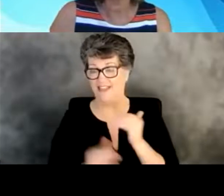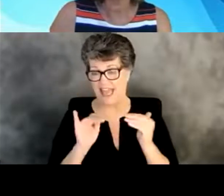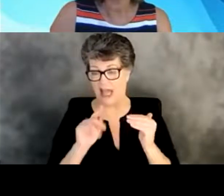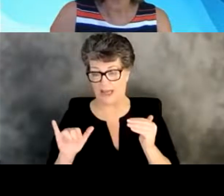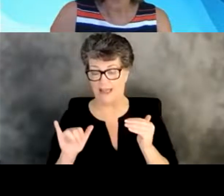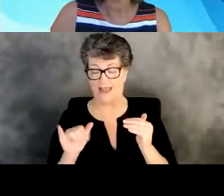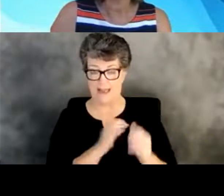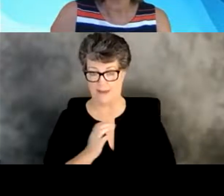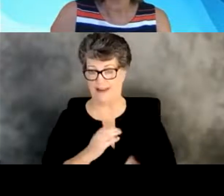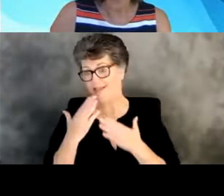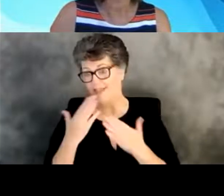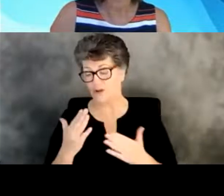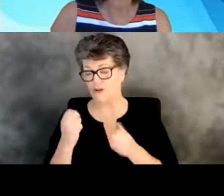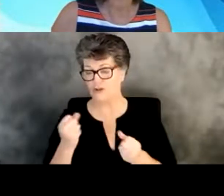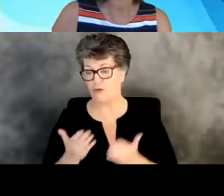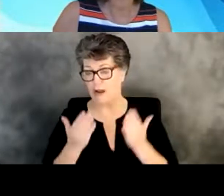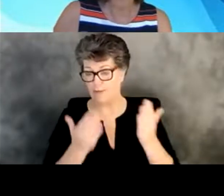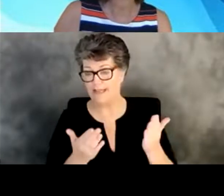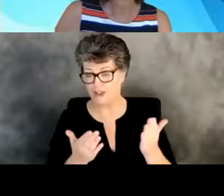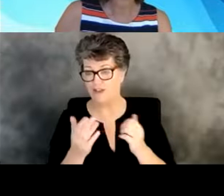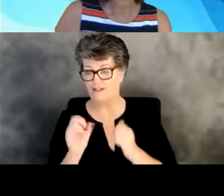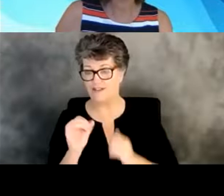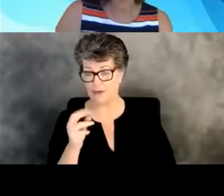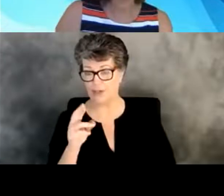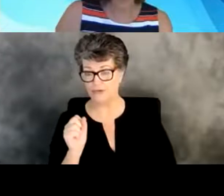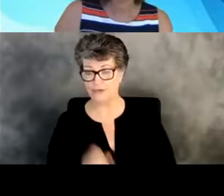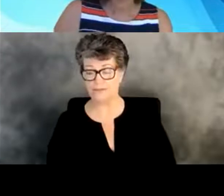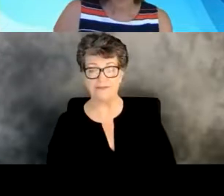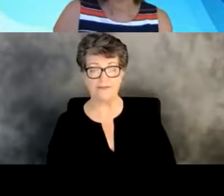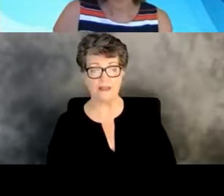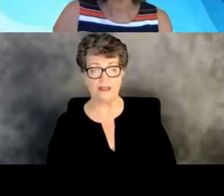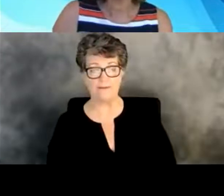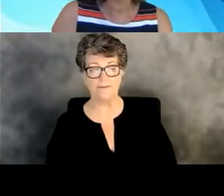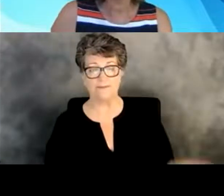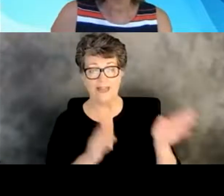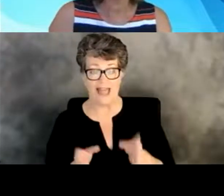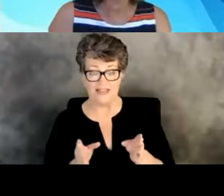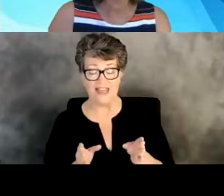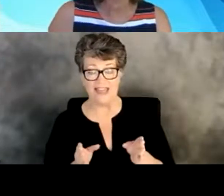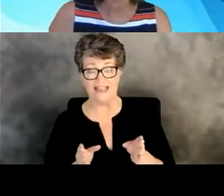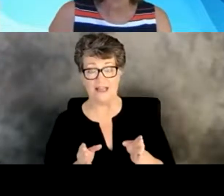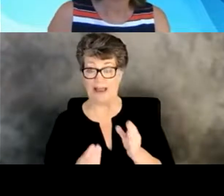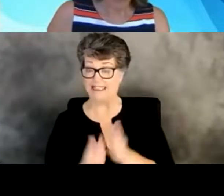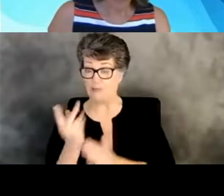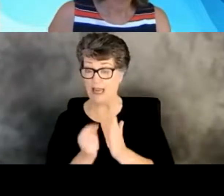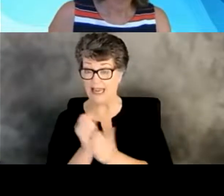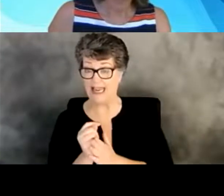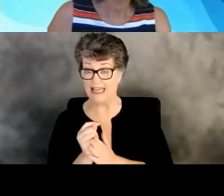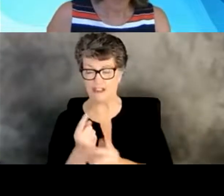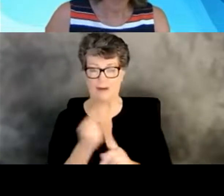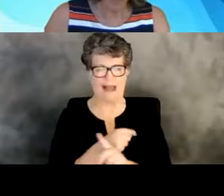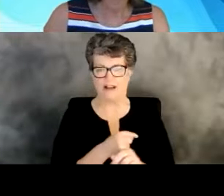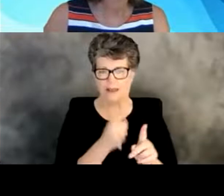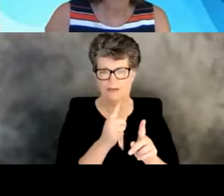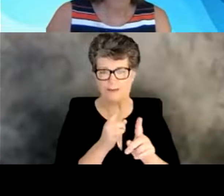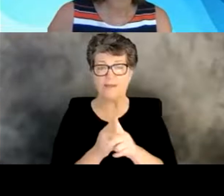committee, thanks to the strong recommendations of the stakeholders. Have to acknowledge by spring, sorry, back on that slide 1